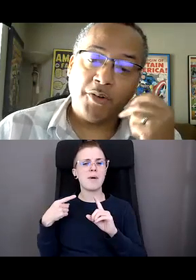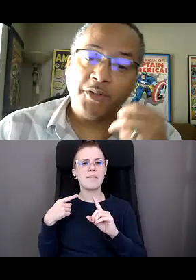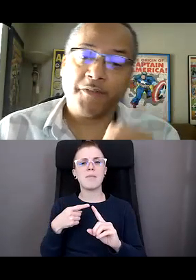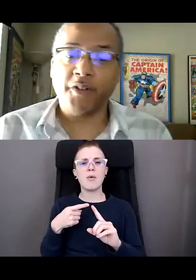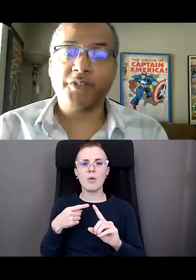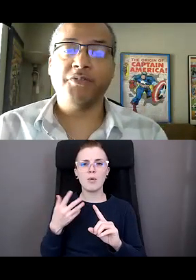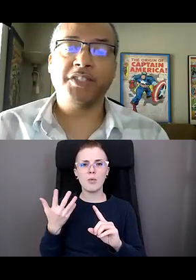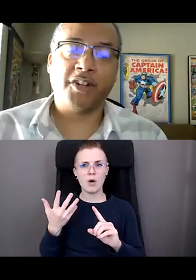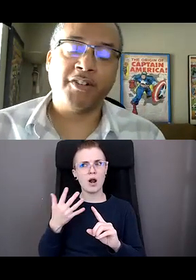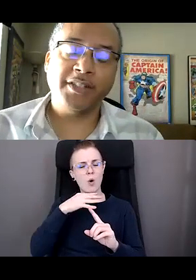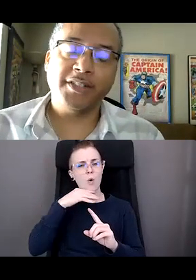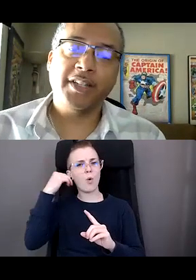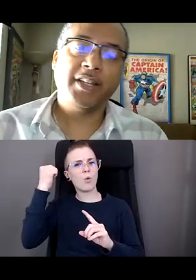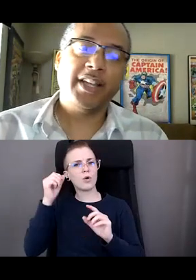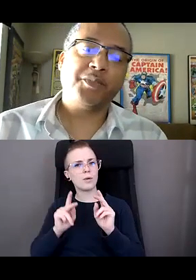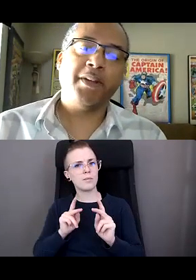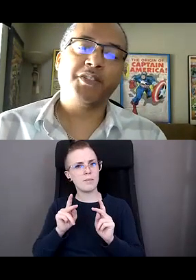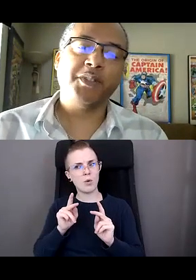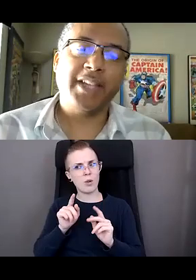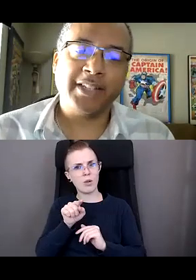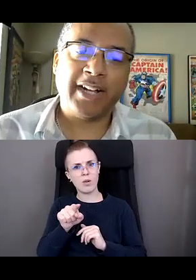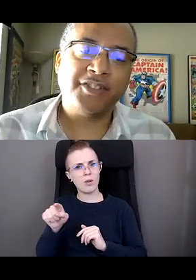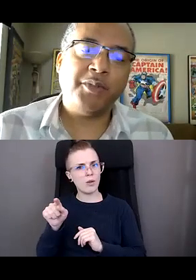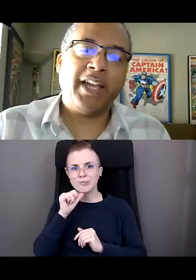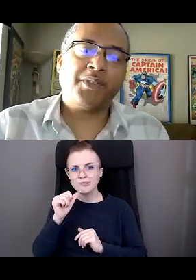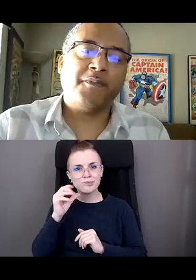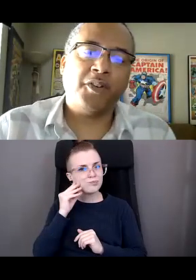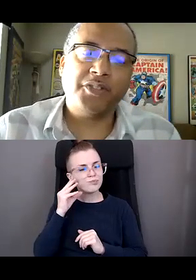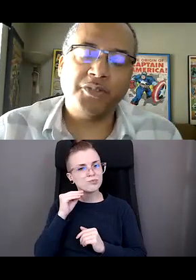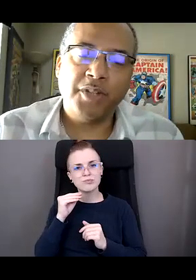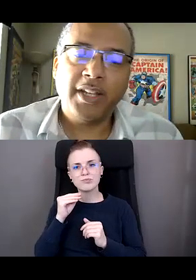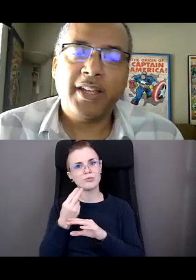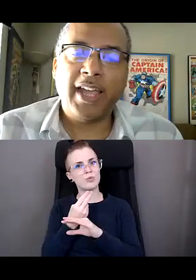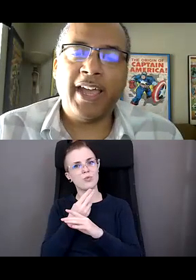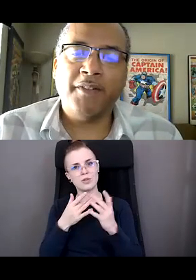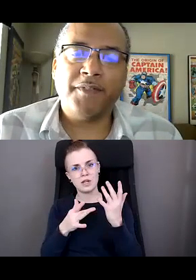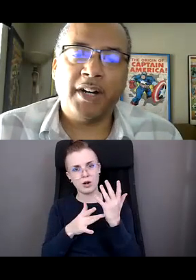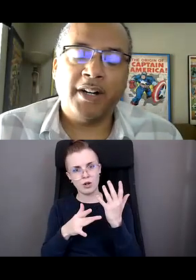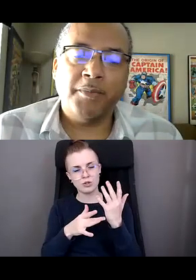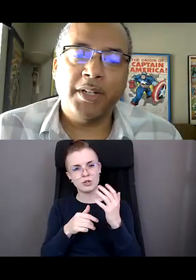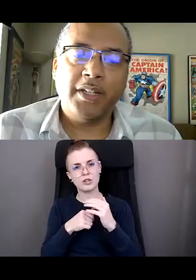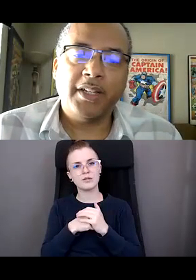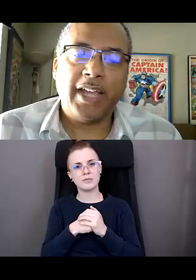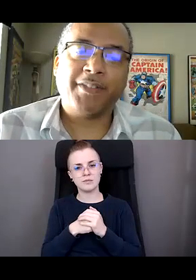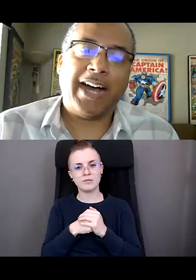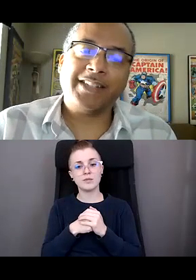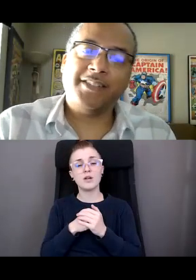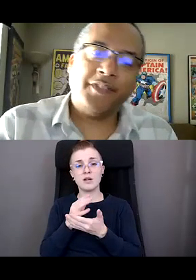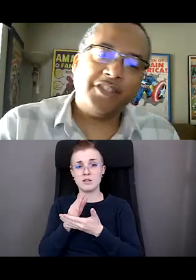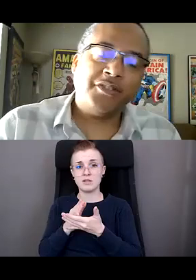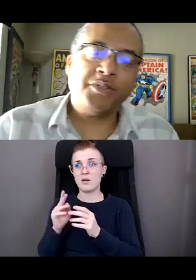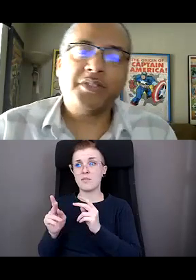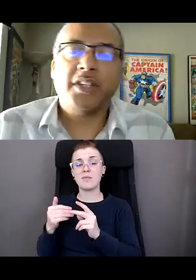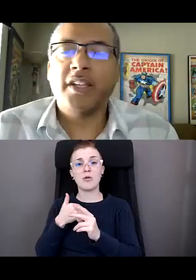have older folks who just aren't experienced with technology. We have some folks who have